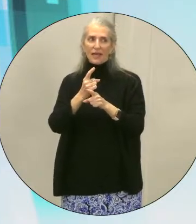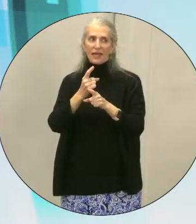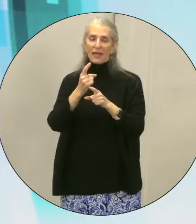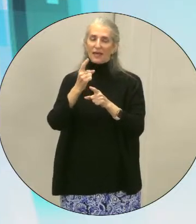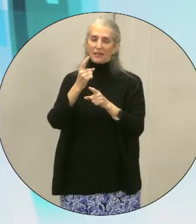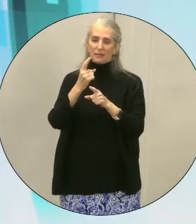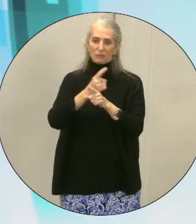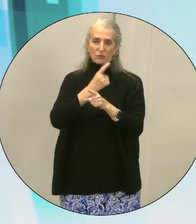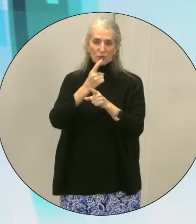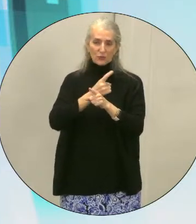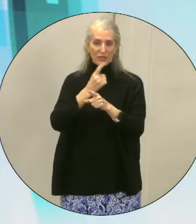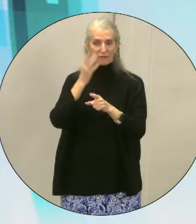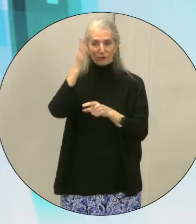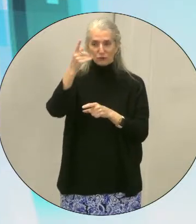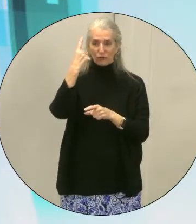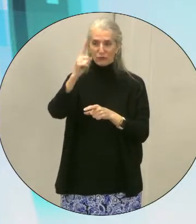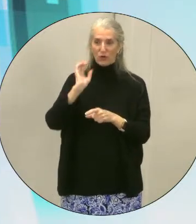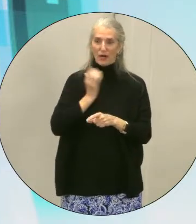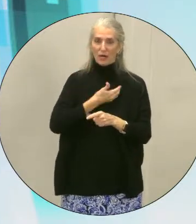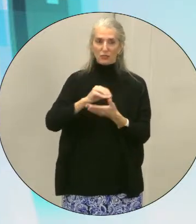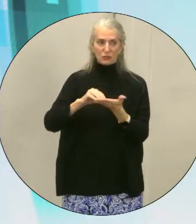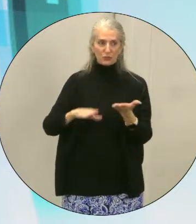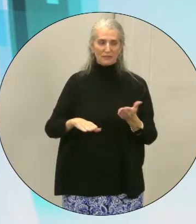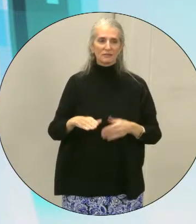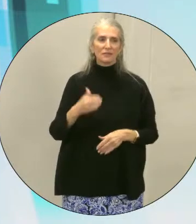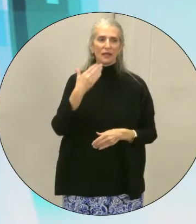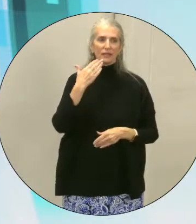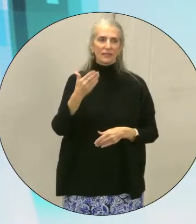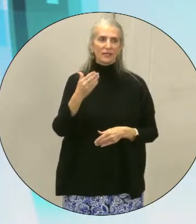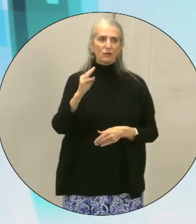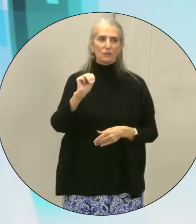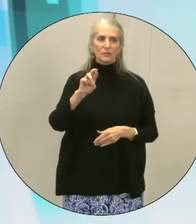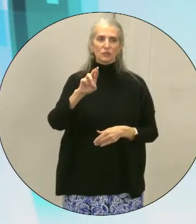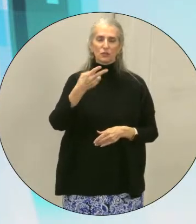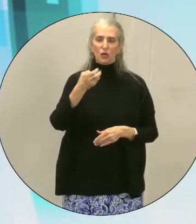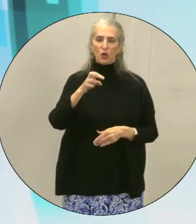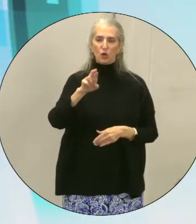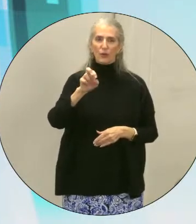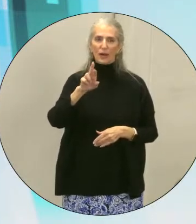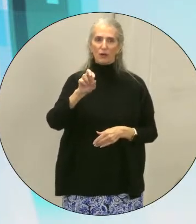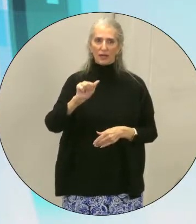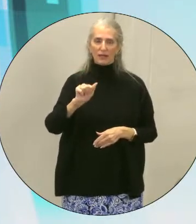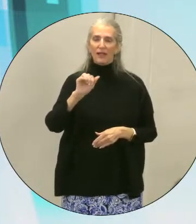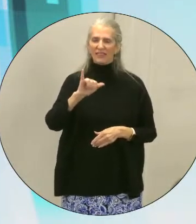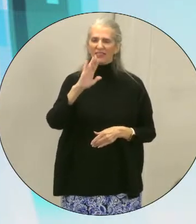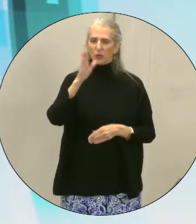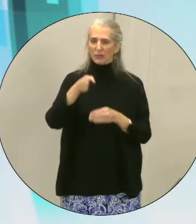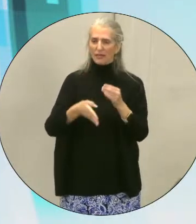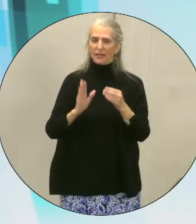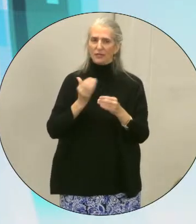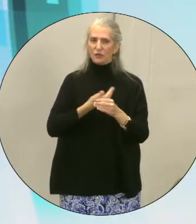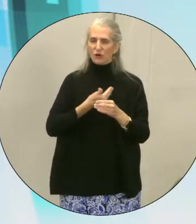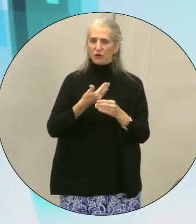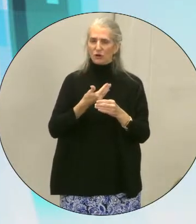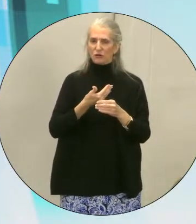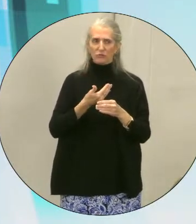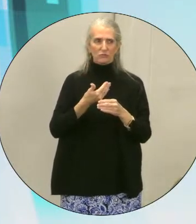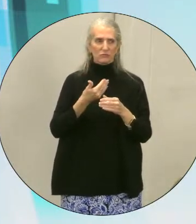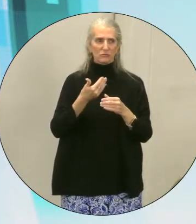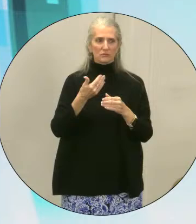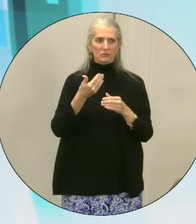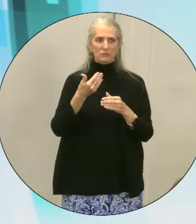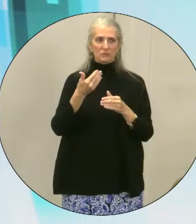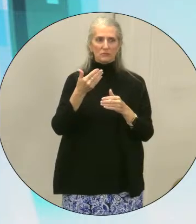Thank you very much. Thank you, Ms. Chen. Mr. Herrera, and that will end our 3, after him, that will end